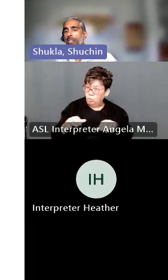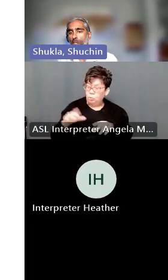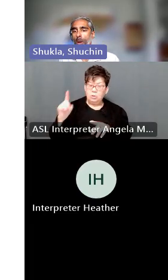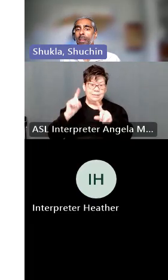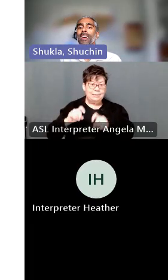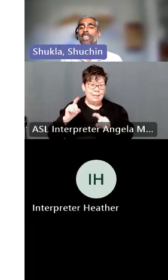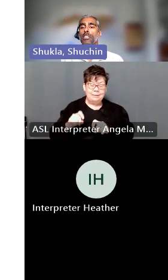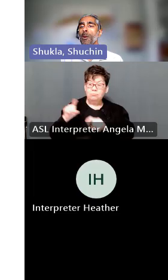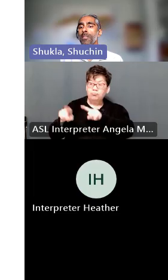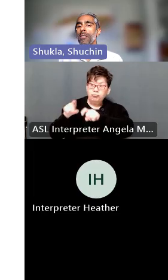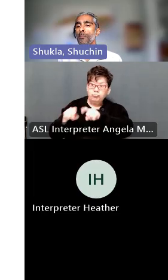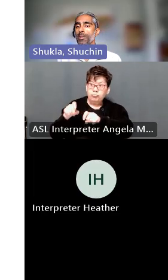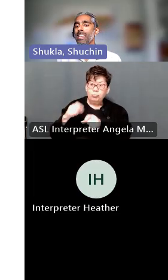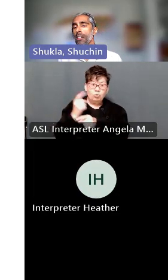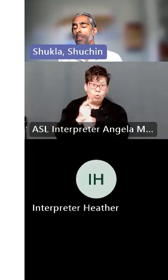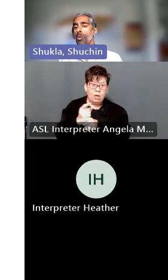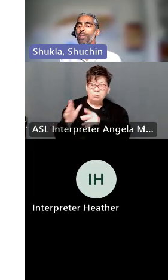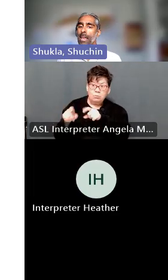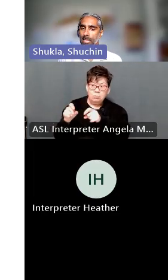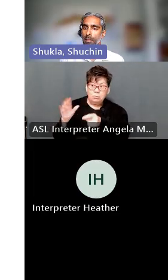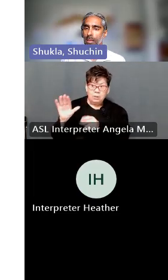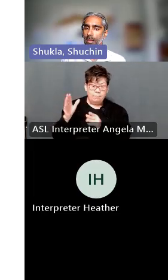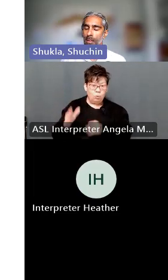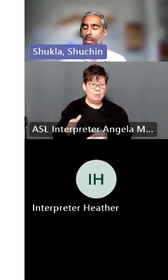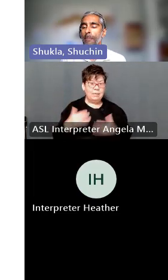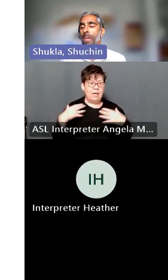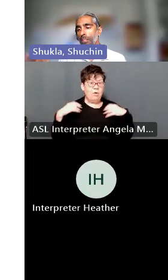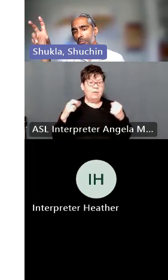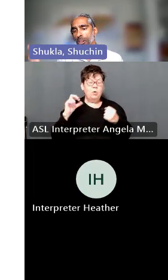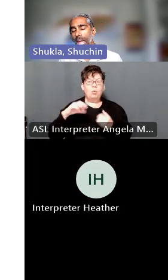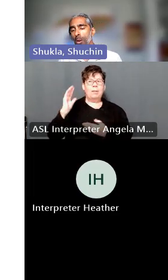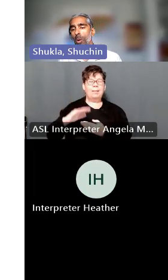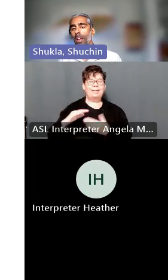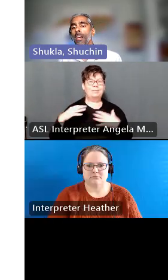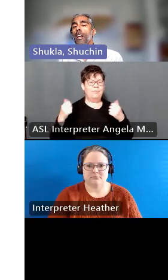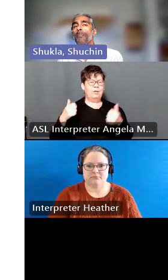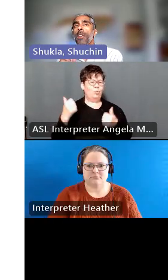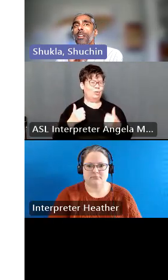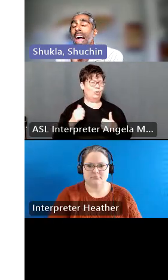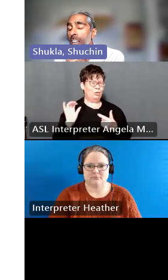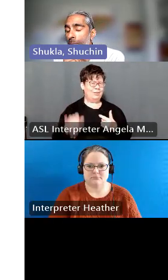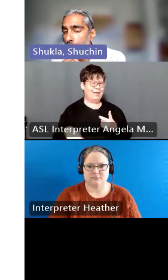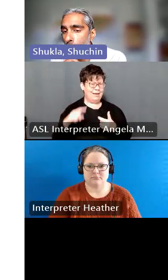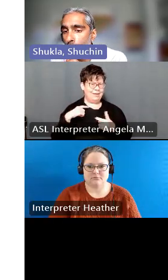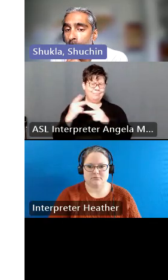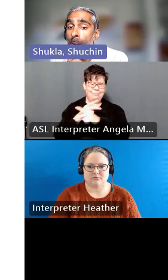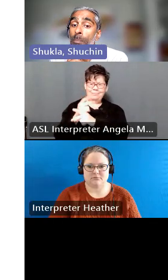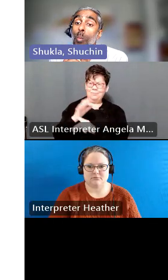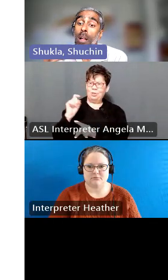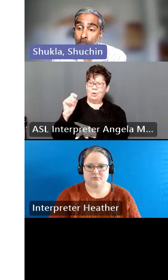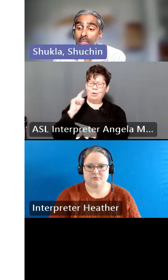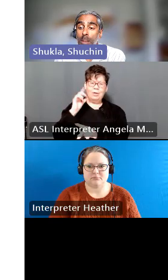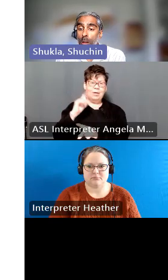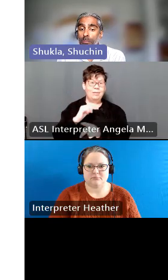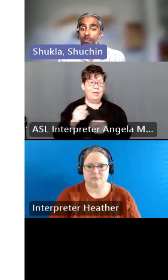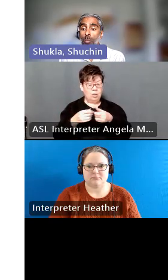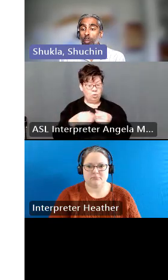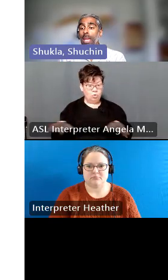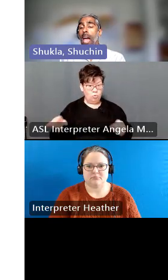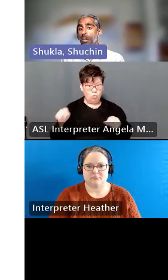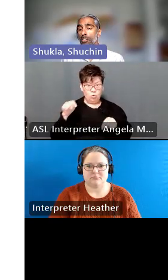the right questions to determine, is this person healthier or less healthy? And then the third category, lack of control. Well,